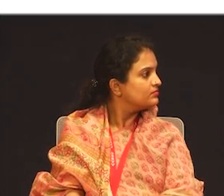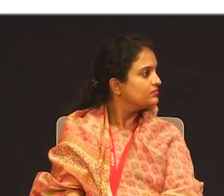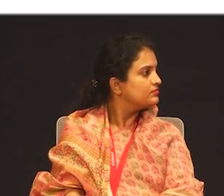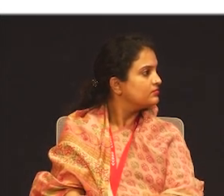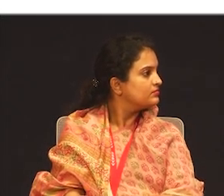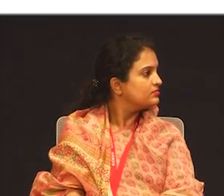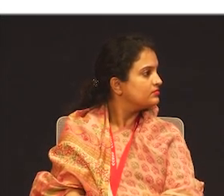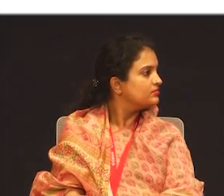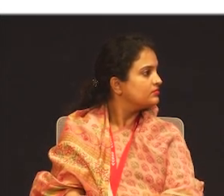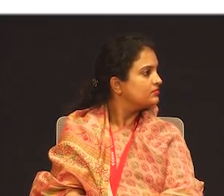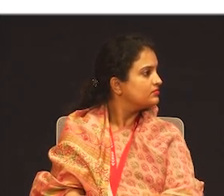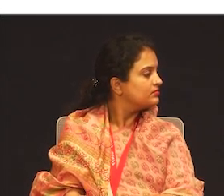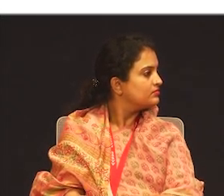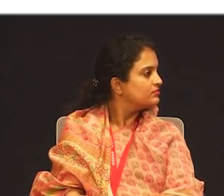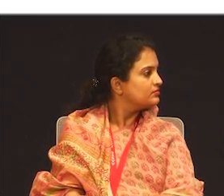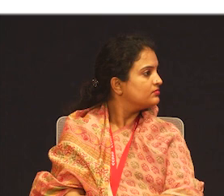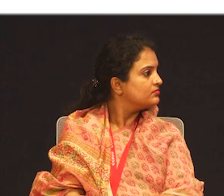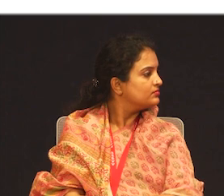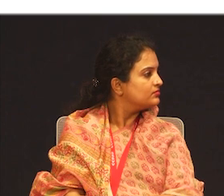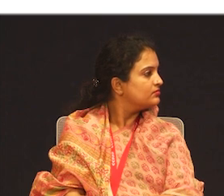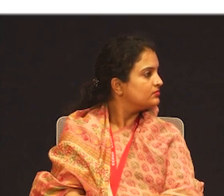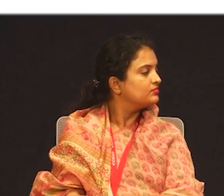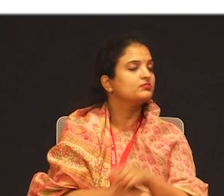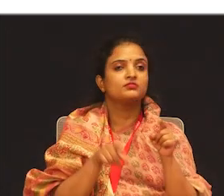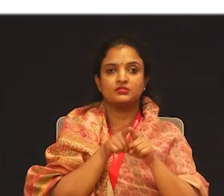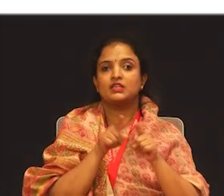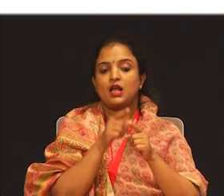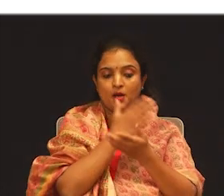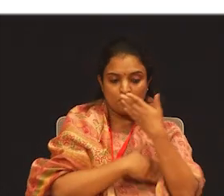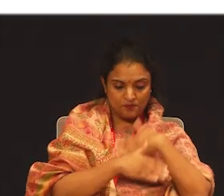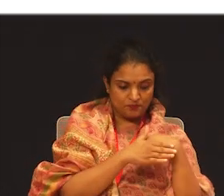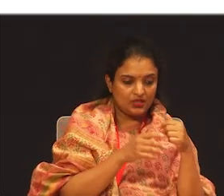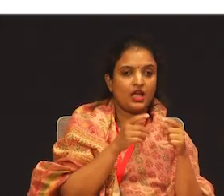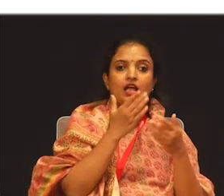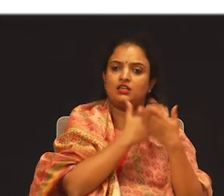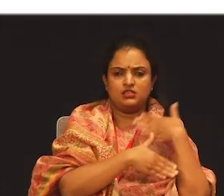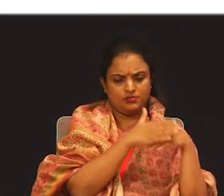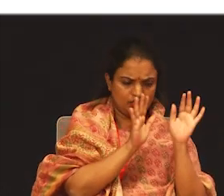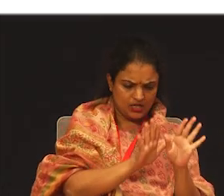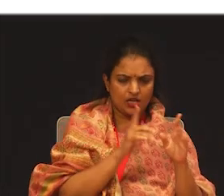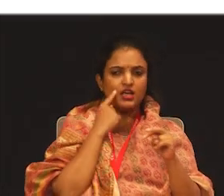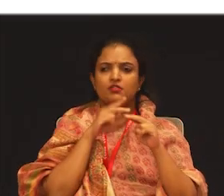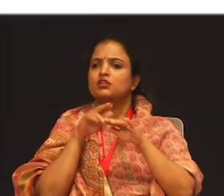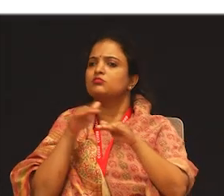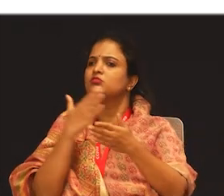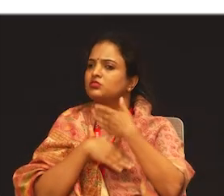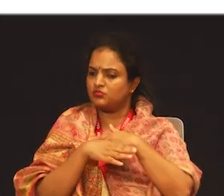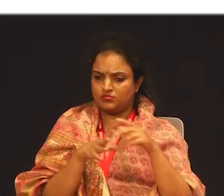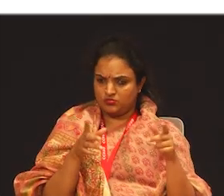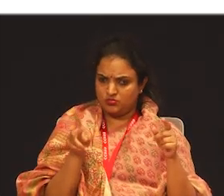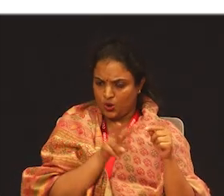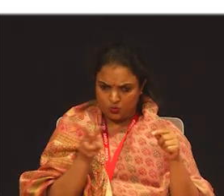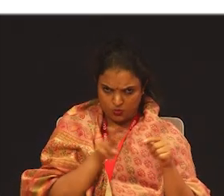OK, so I'll stay here then. Making children with disabilities sit with children without disabilities in the same